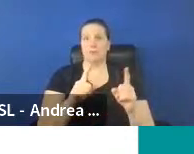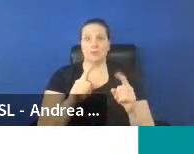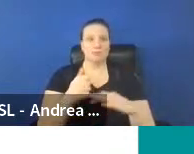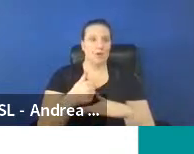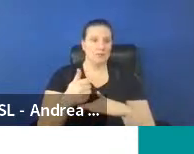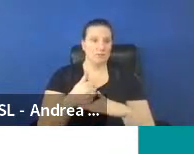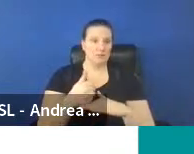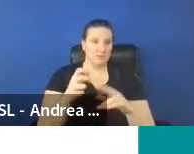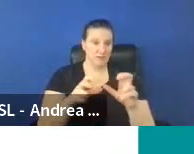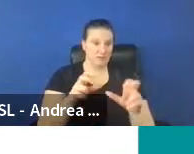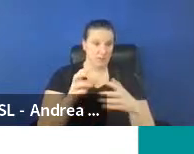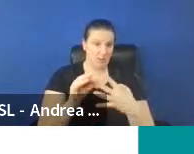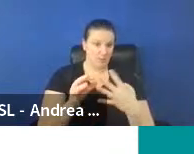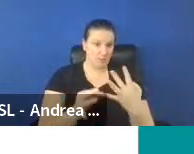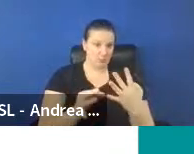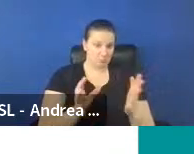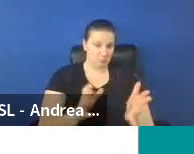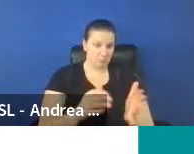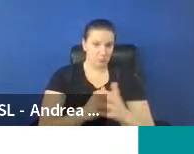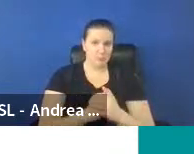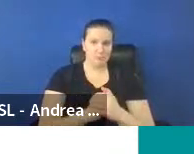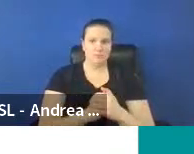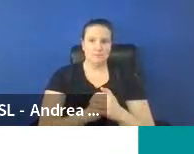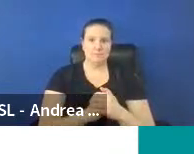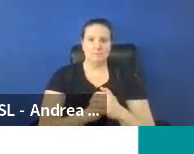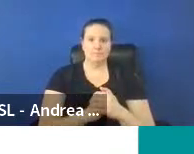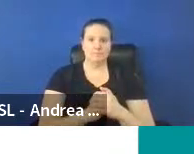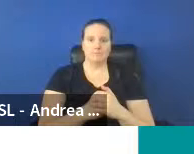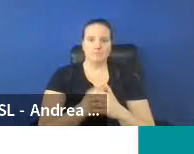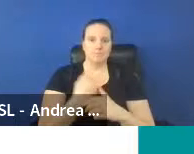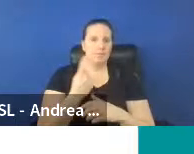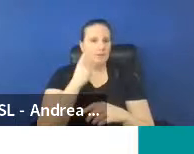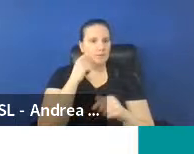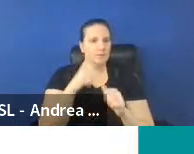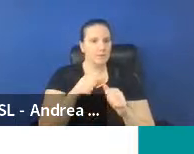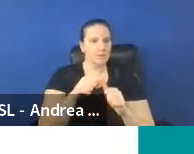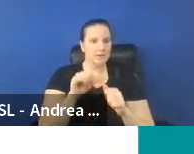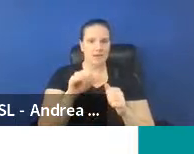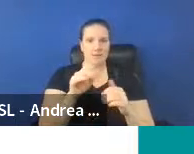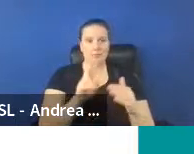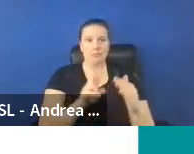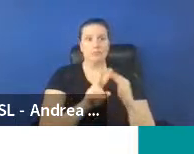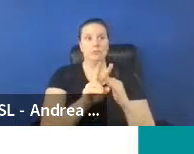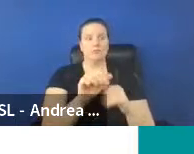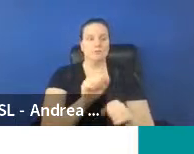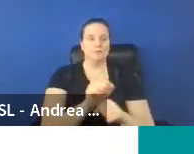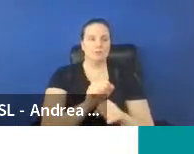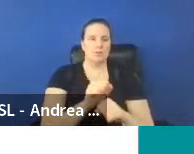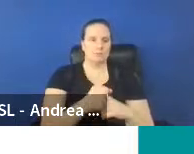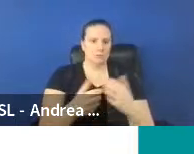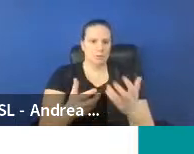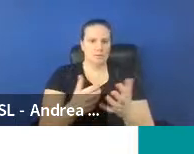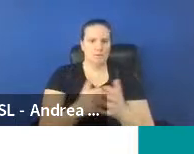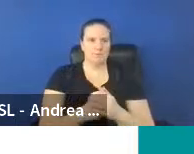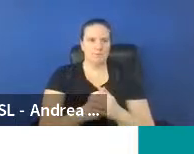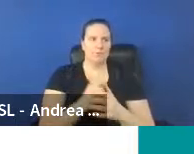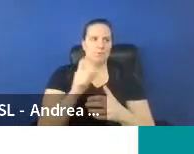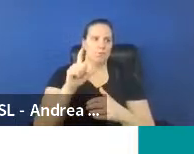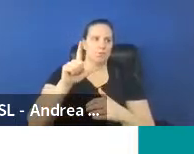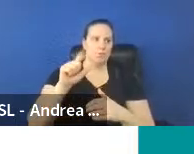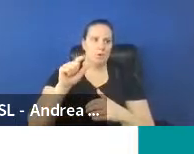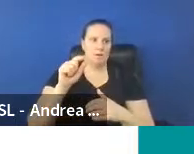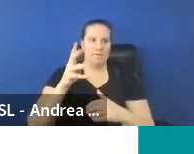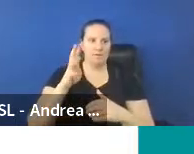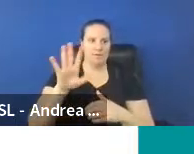options. So something to remember though is these projected jobs is 2045, but it's